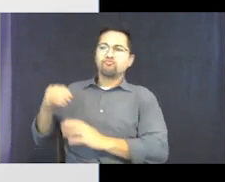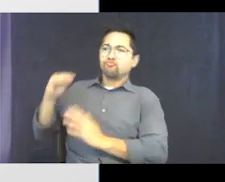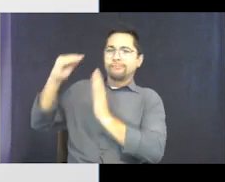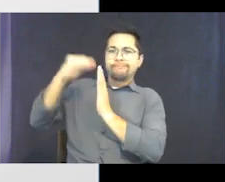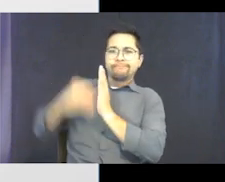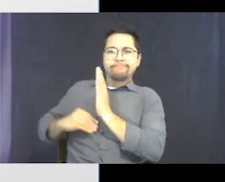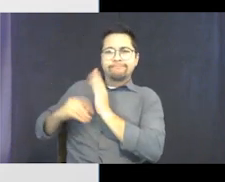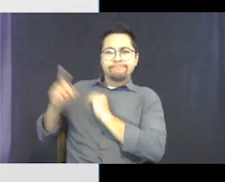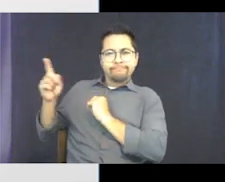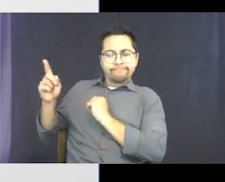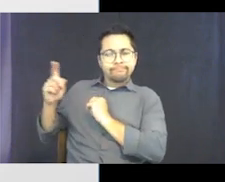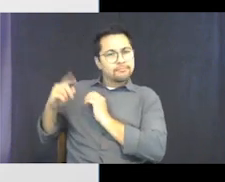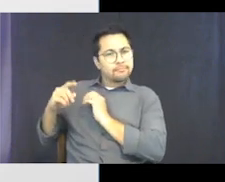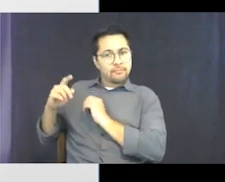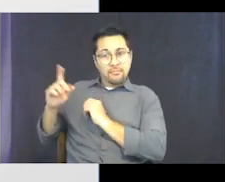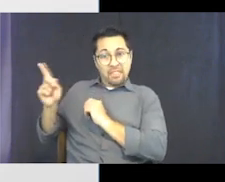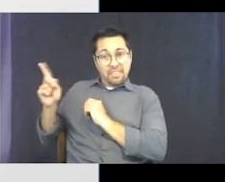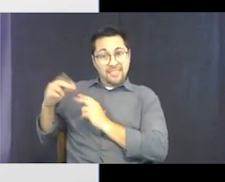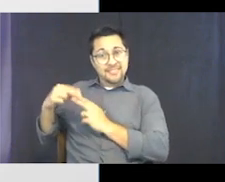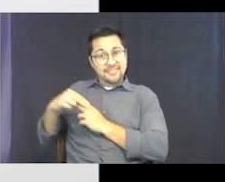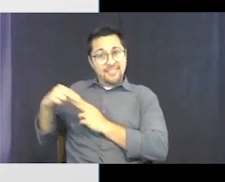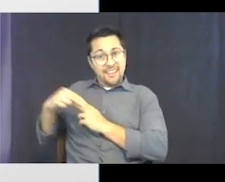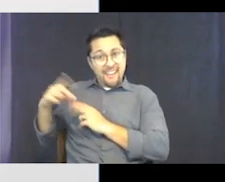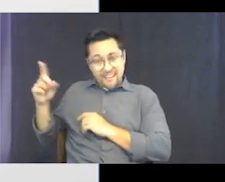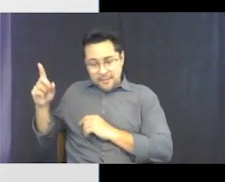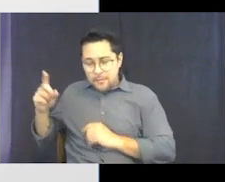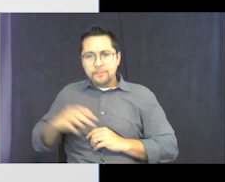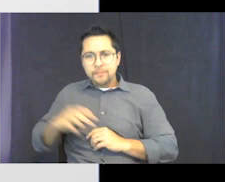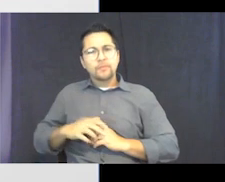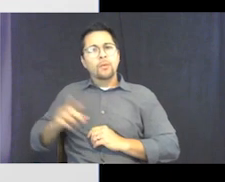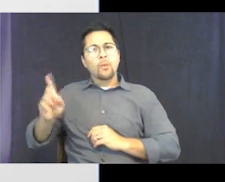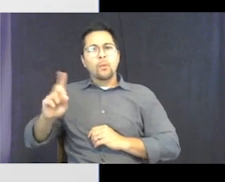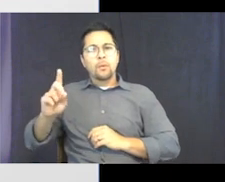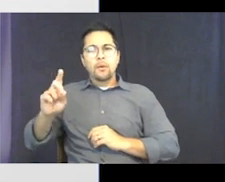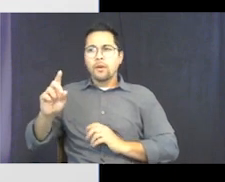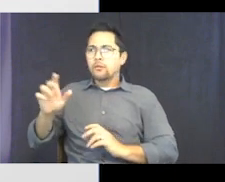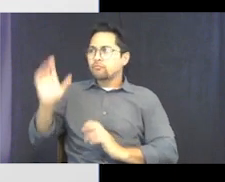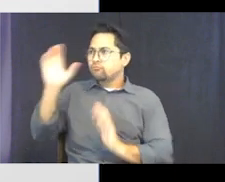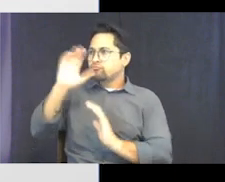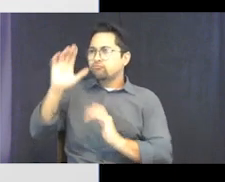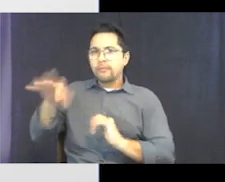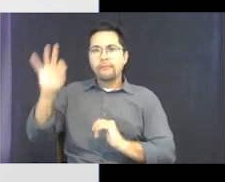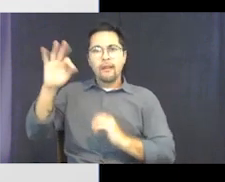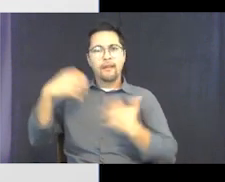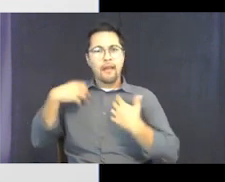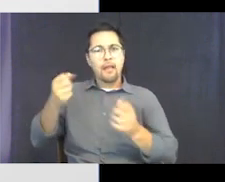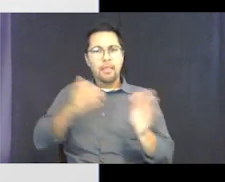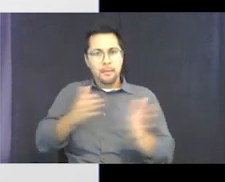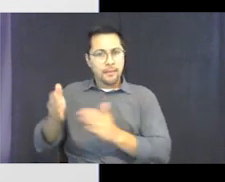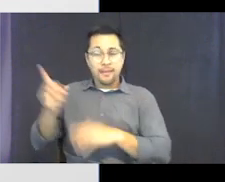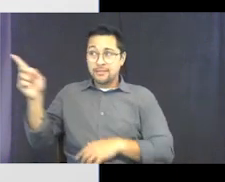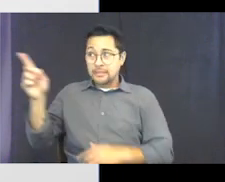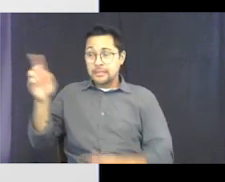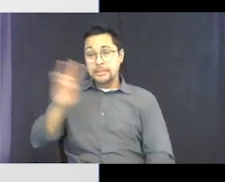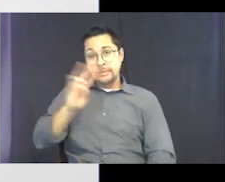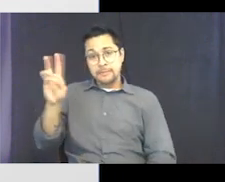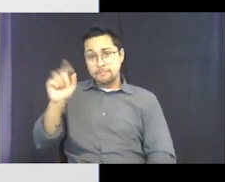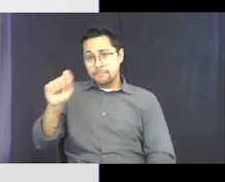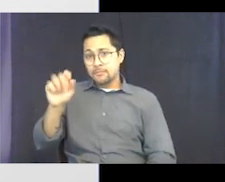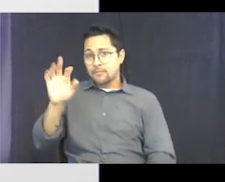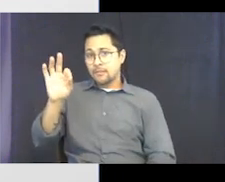this slide where you can locate the health plans, and that's